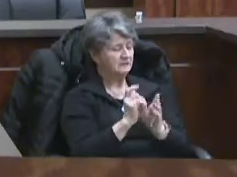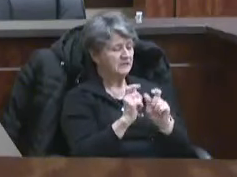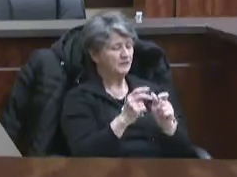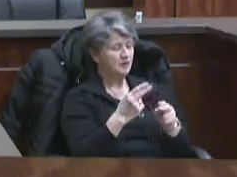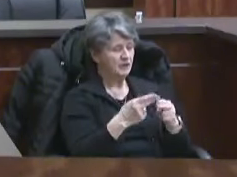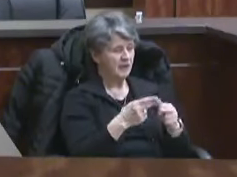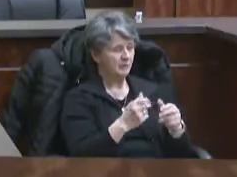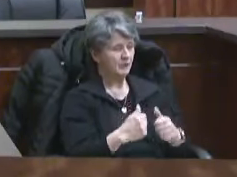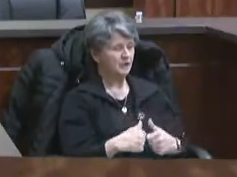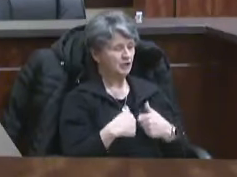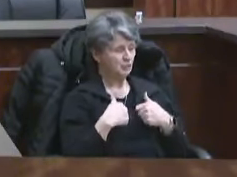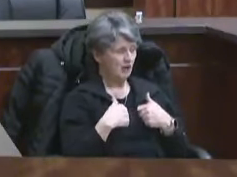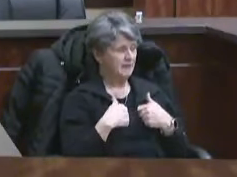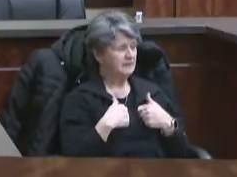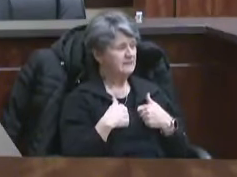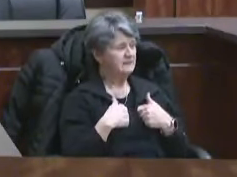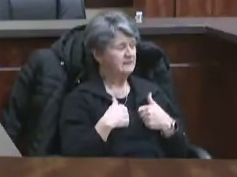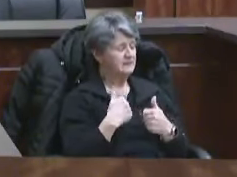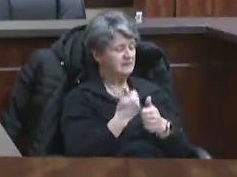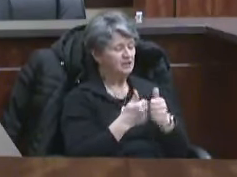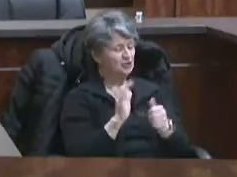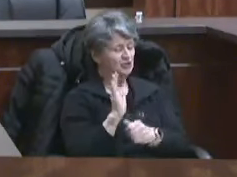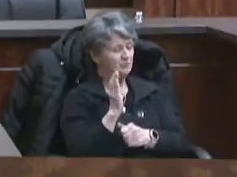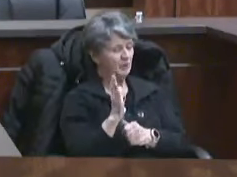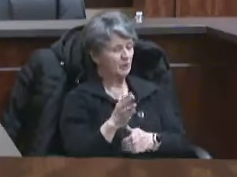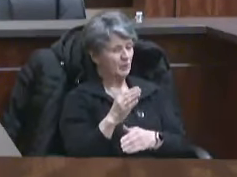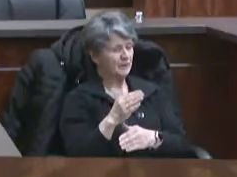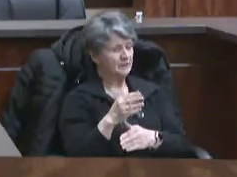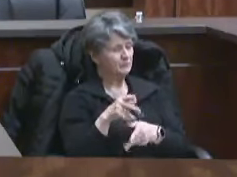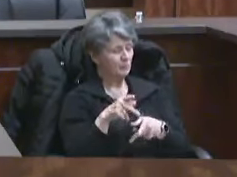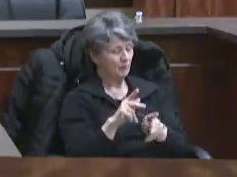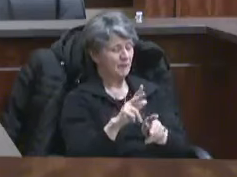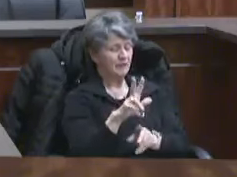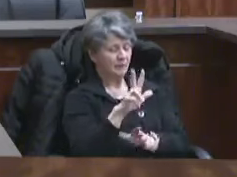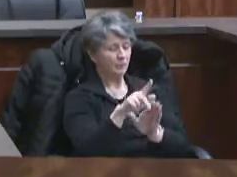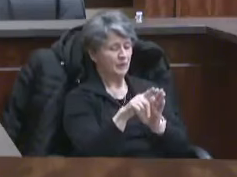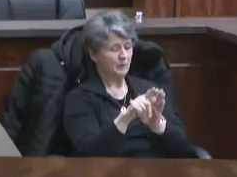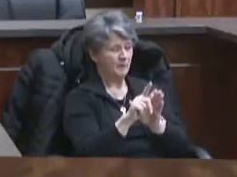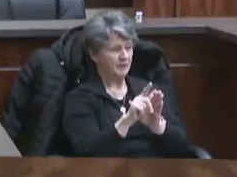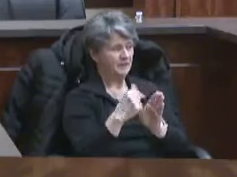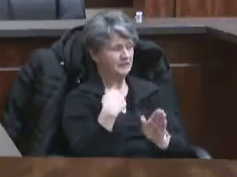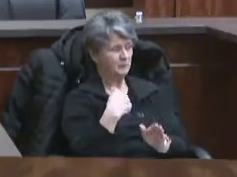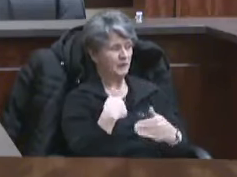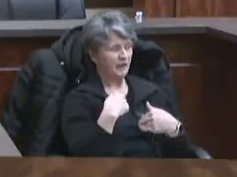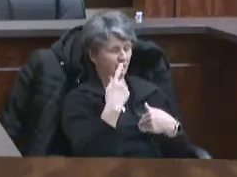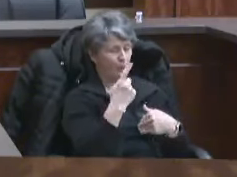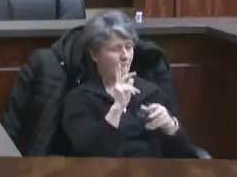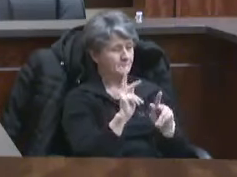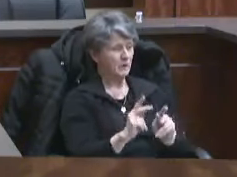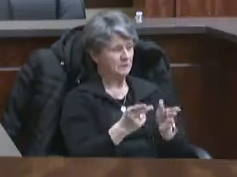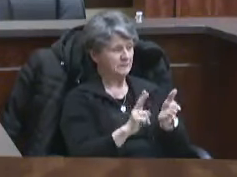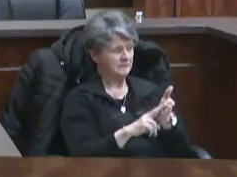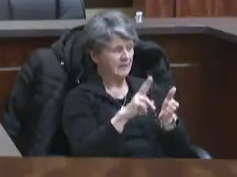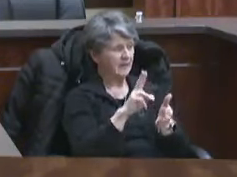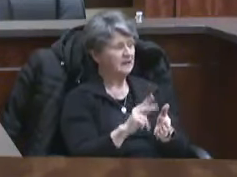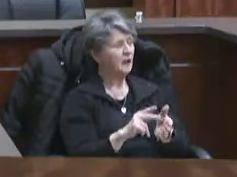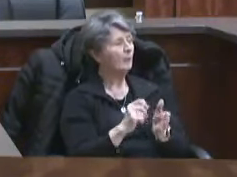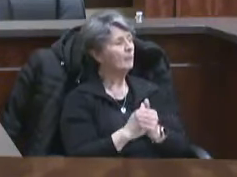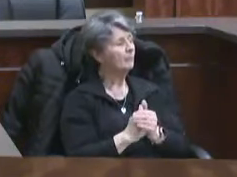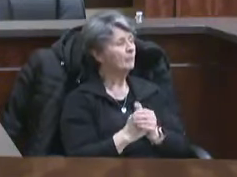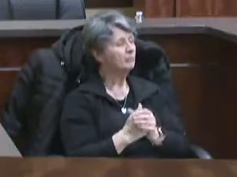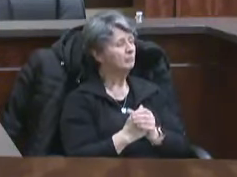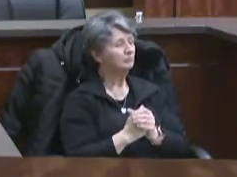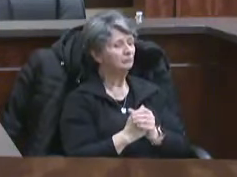address for the record. Each speaker is allowed 3 minutes to speak. We have one person signed up, Ms. Amy Knott.